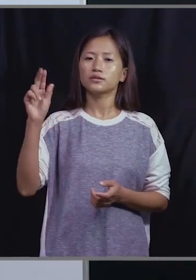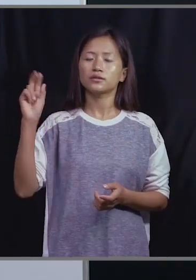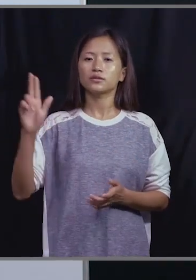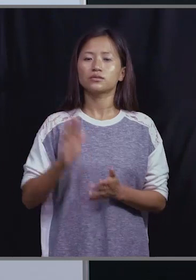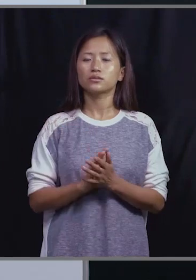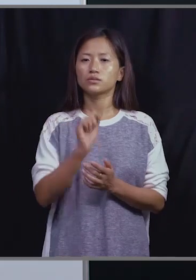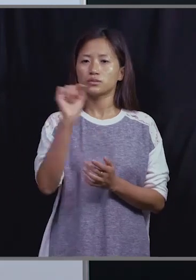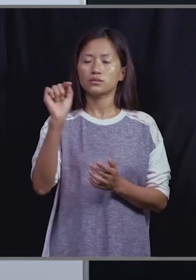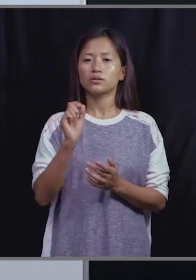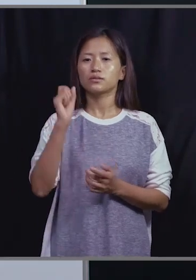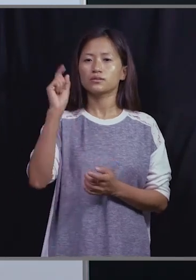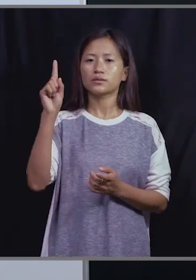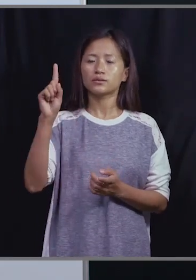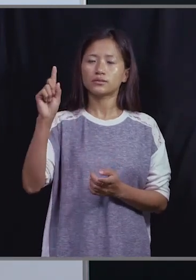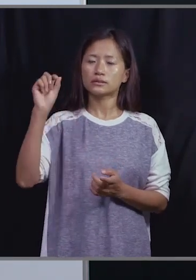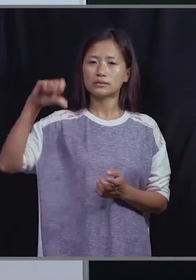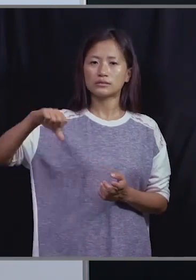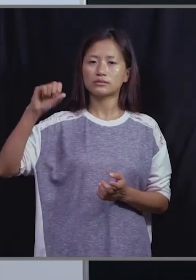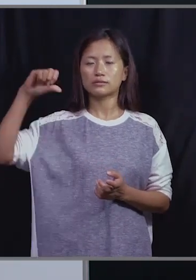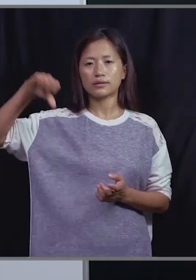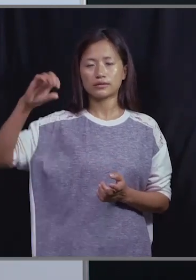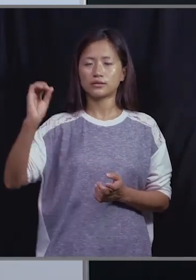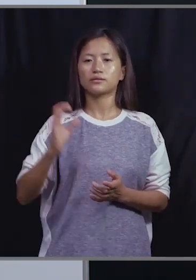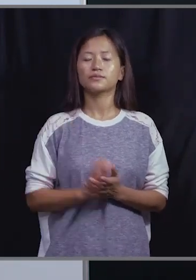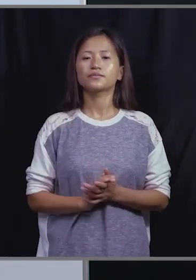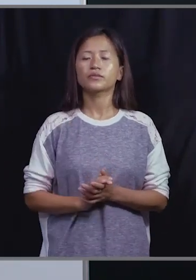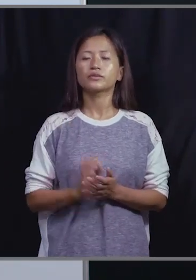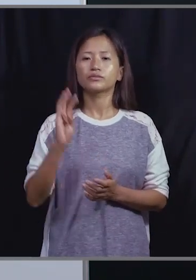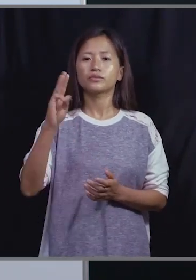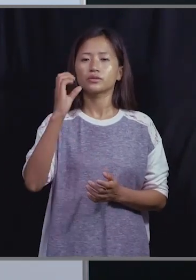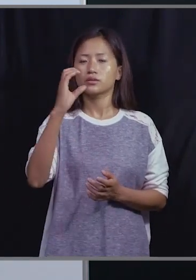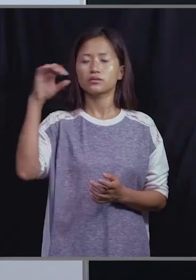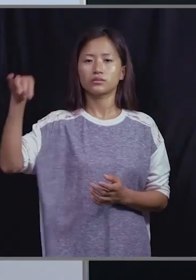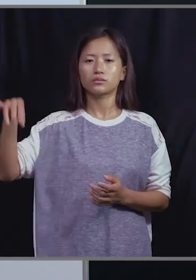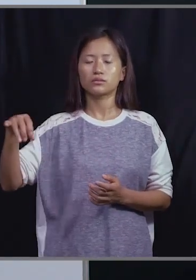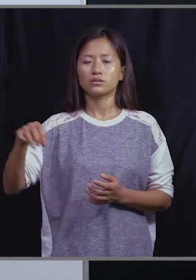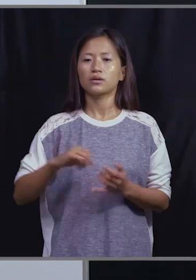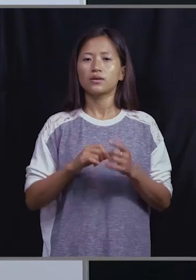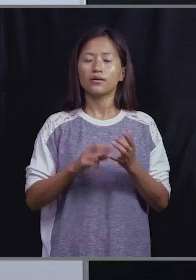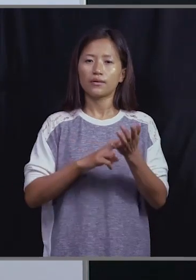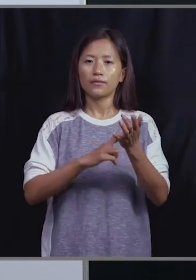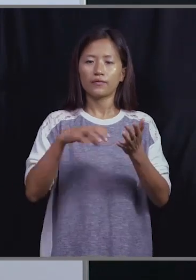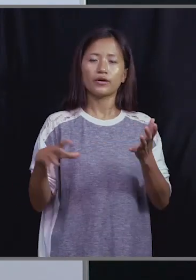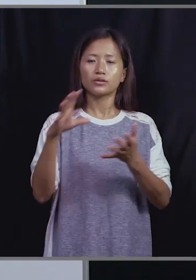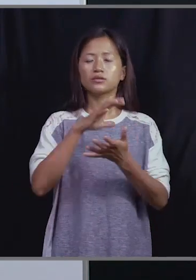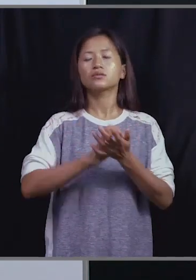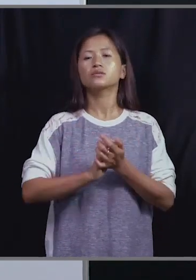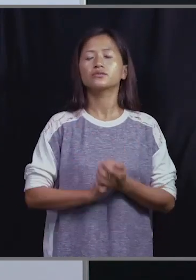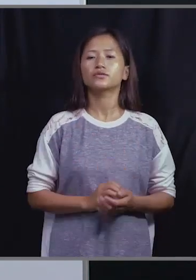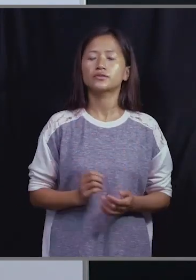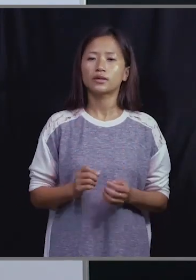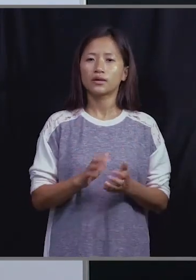1919. Because in these 3 countries, national aspiration was going on. After the end of all